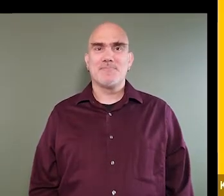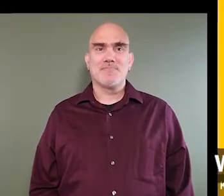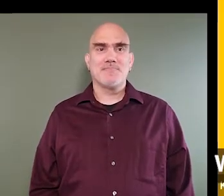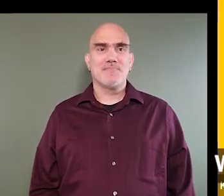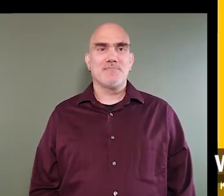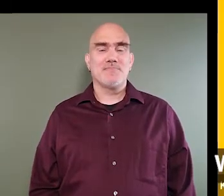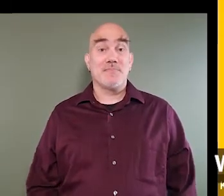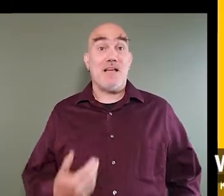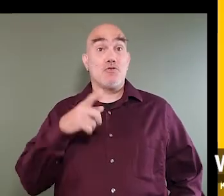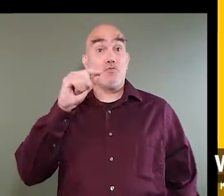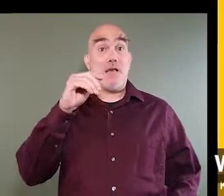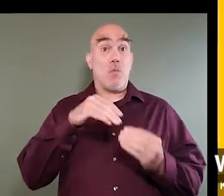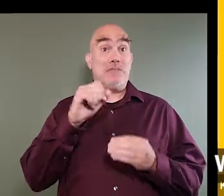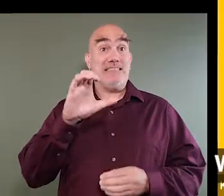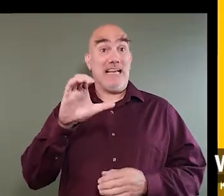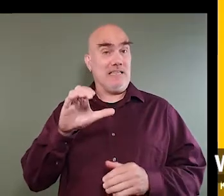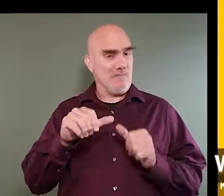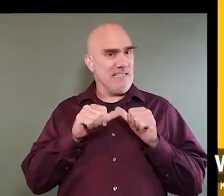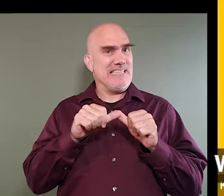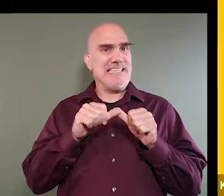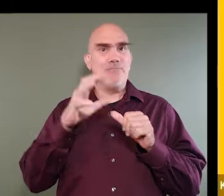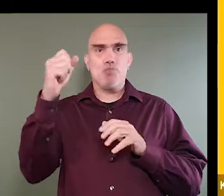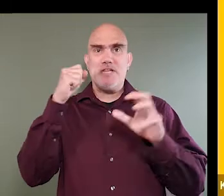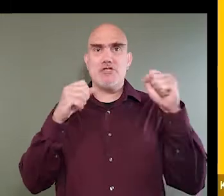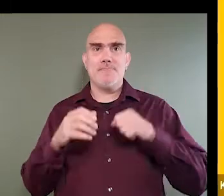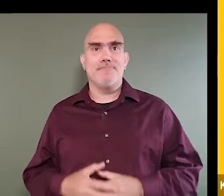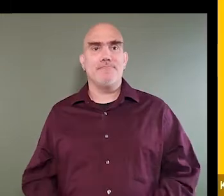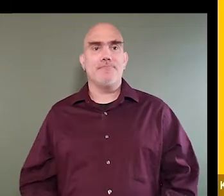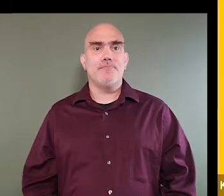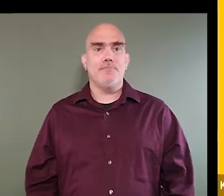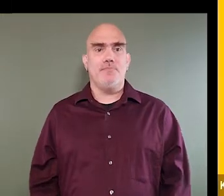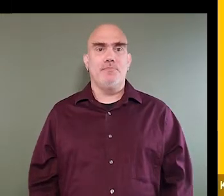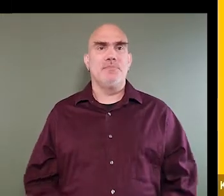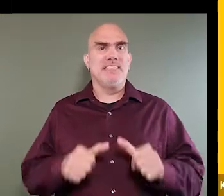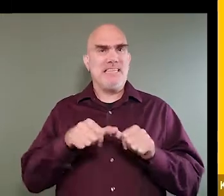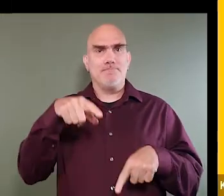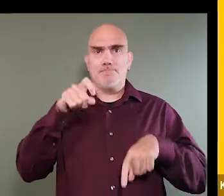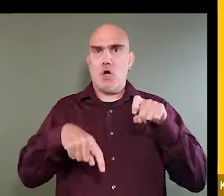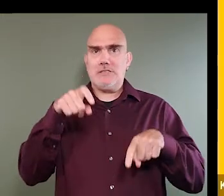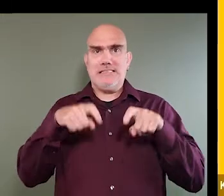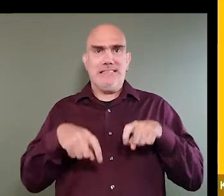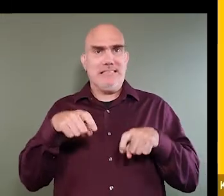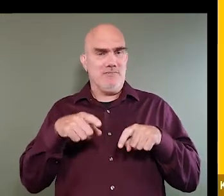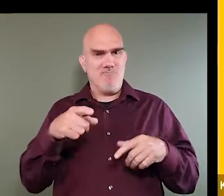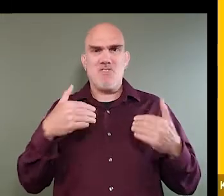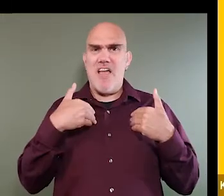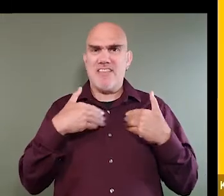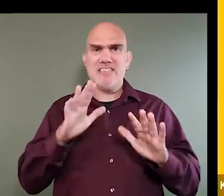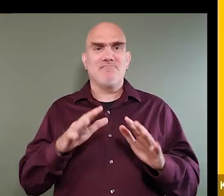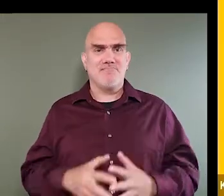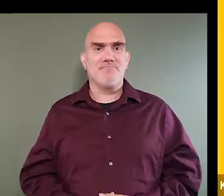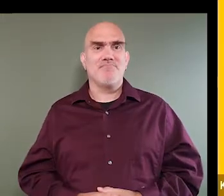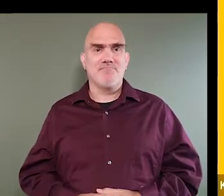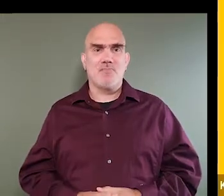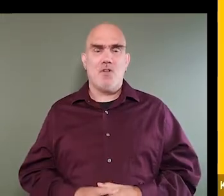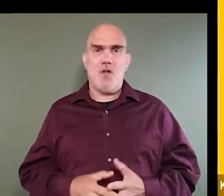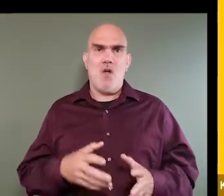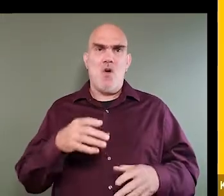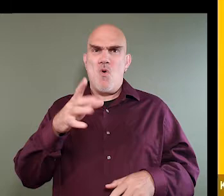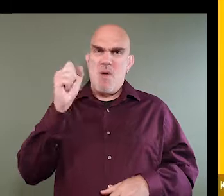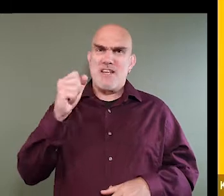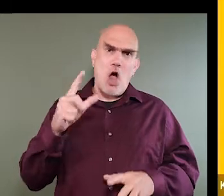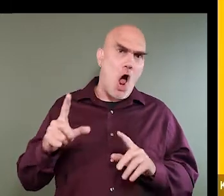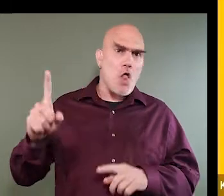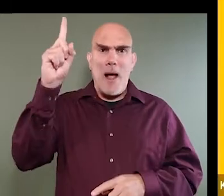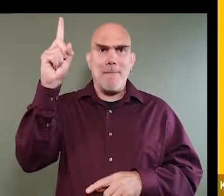We got 20 more seconds. Keep reaching. Keep marching those knees. You guys got this. Next, breathe, long